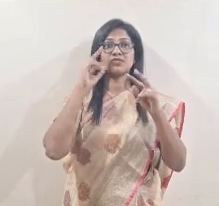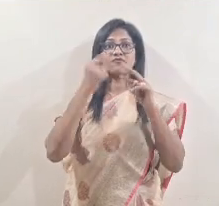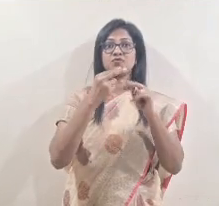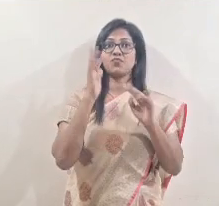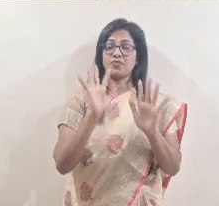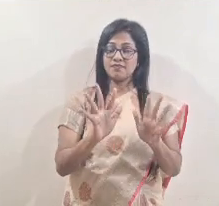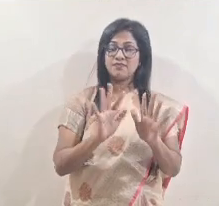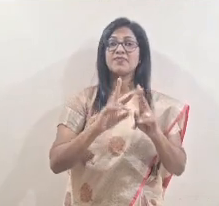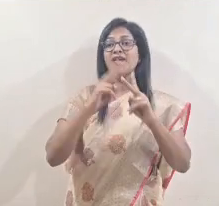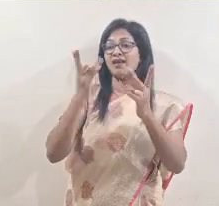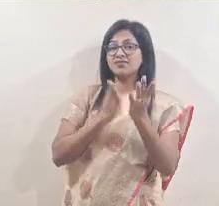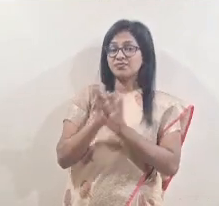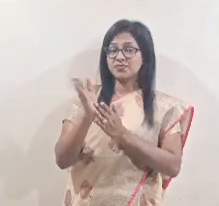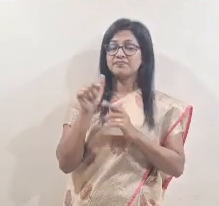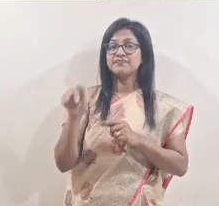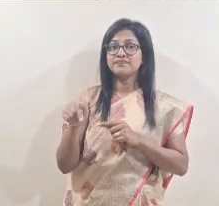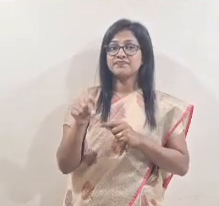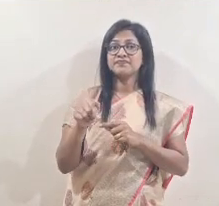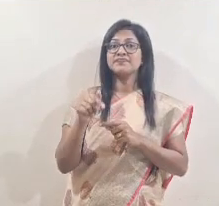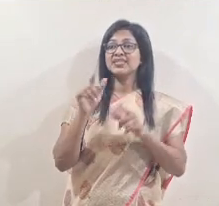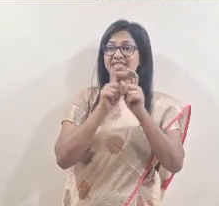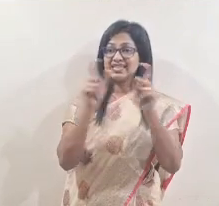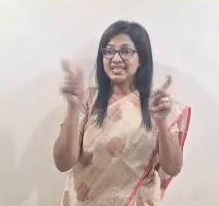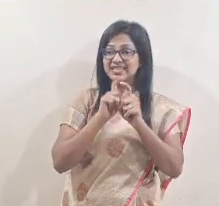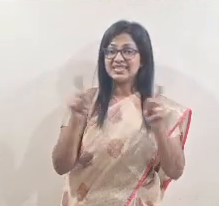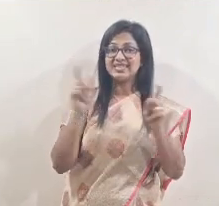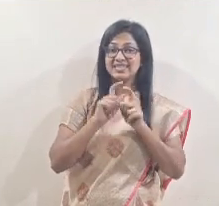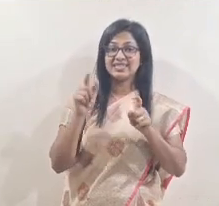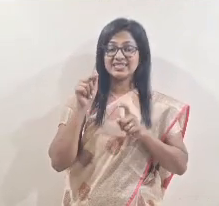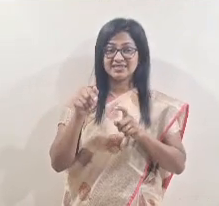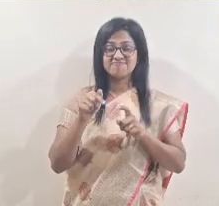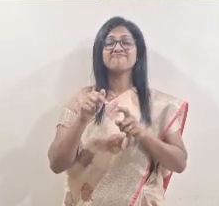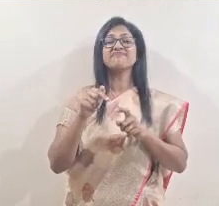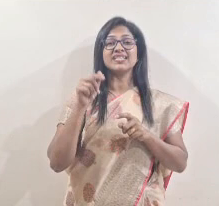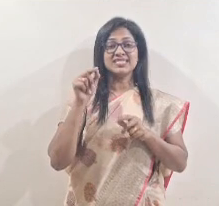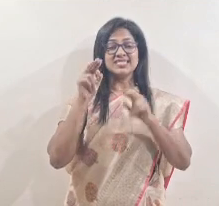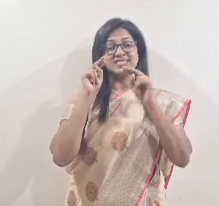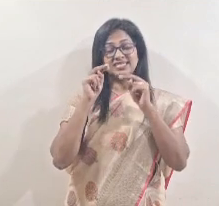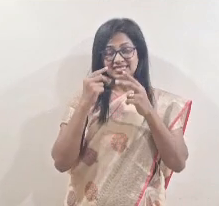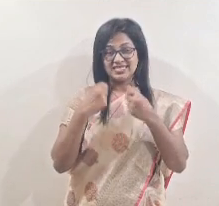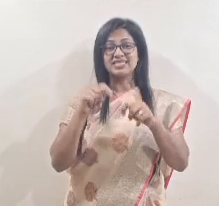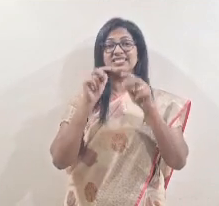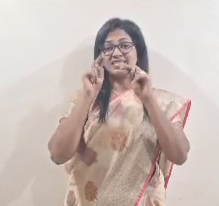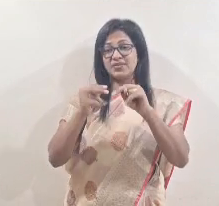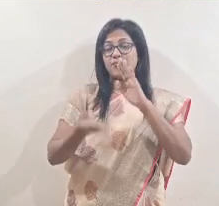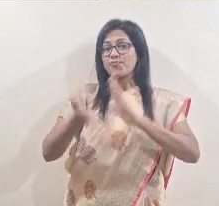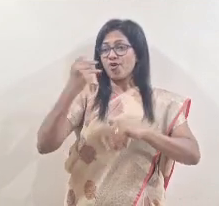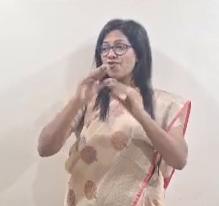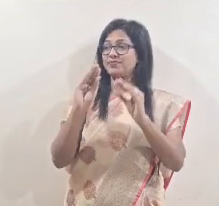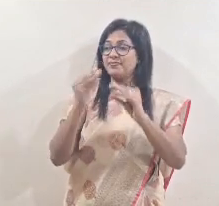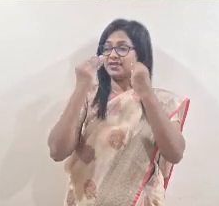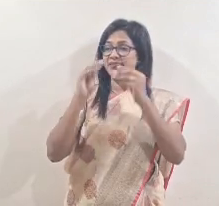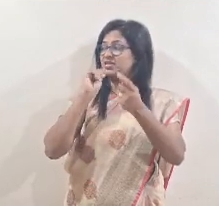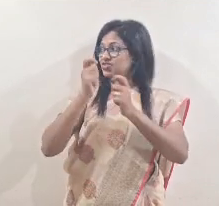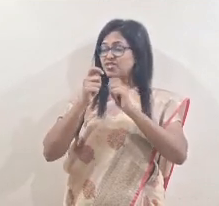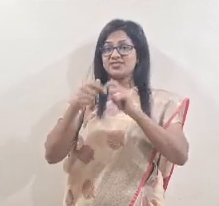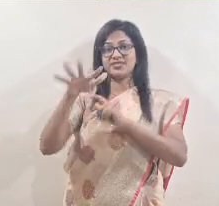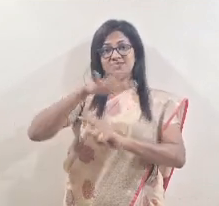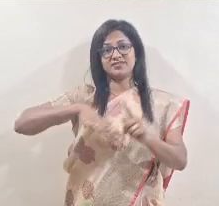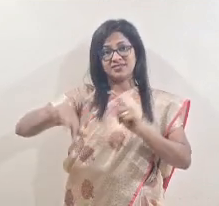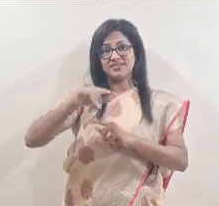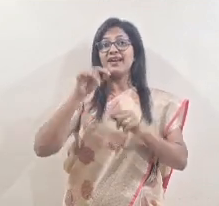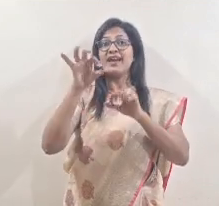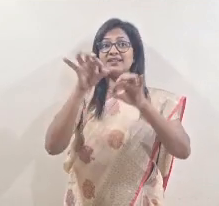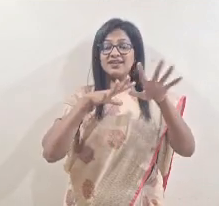aspect, while on the other hand, the cleanliness still needs a lot of improvement in these areas. And for the